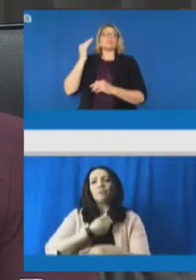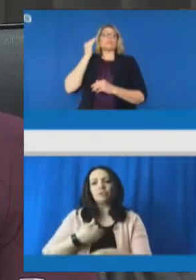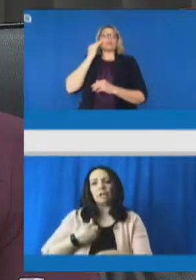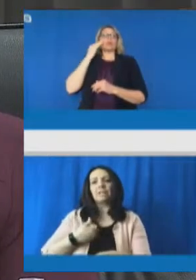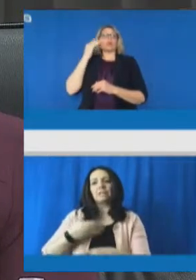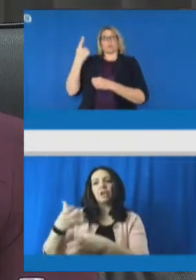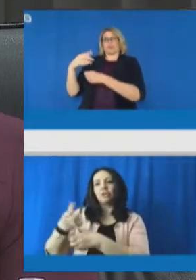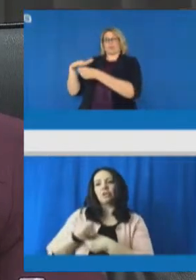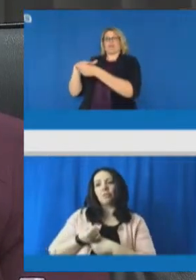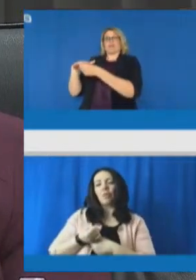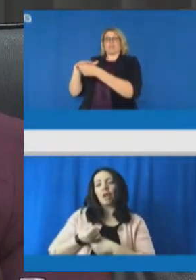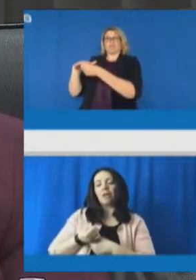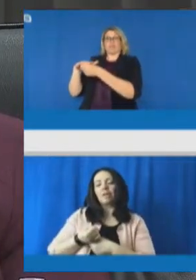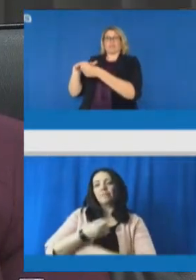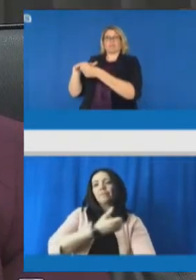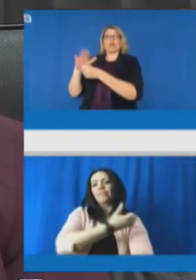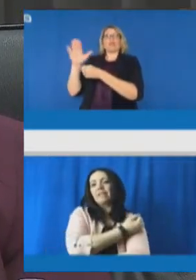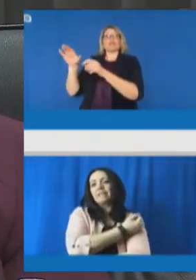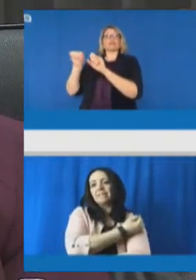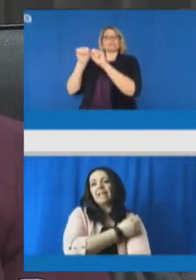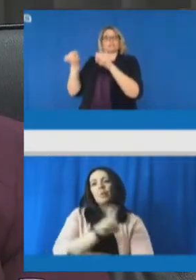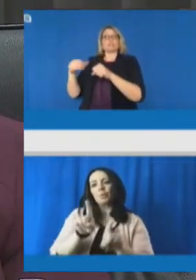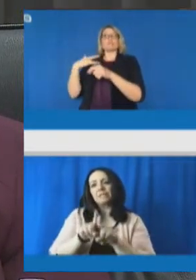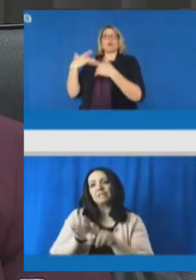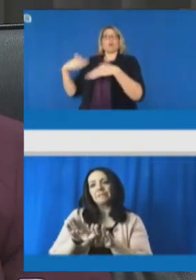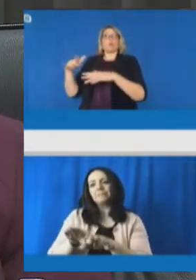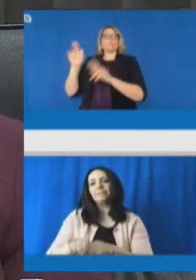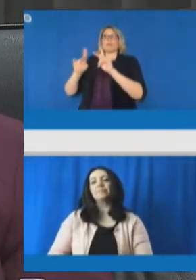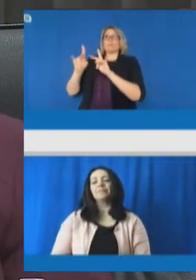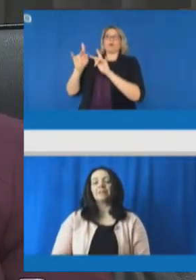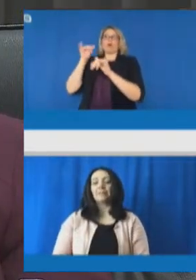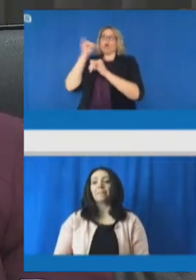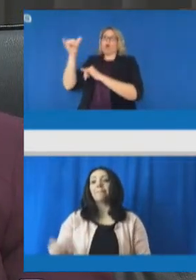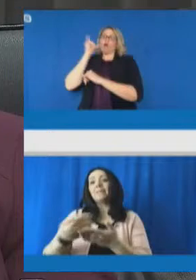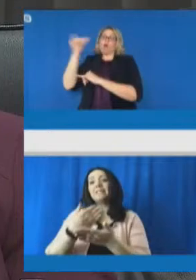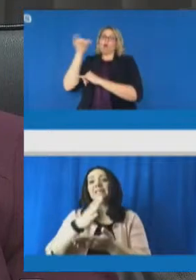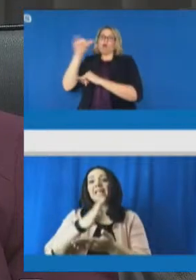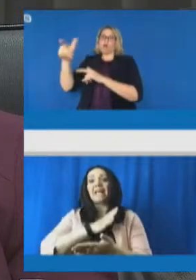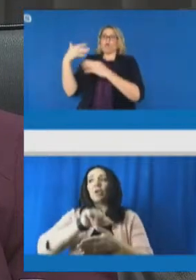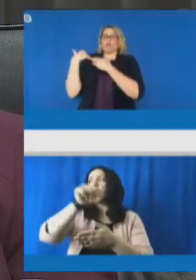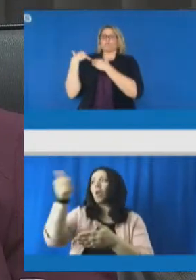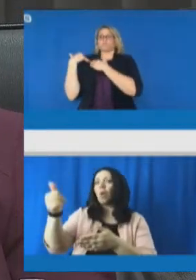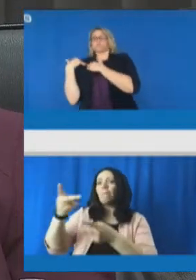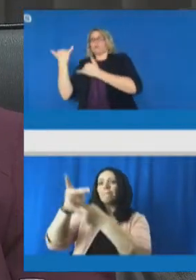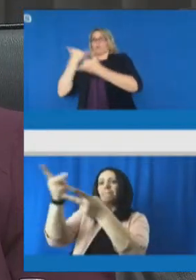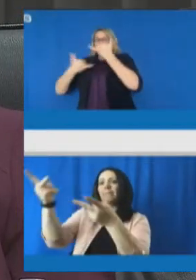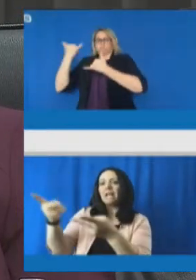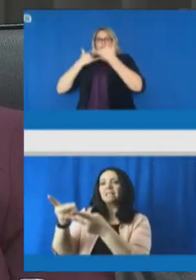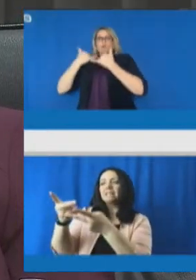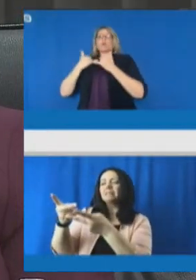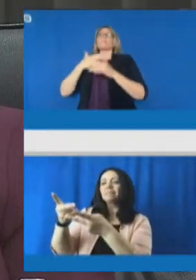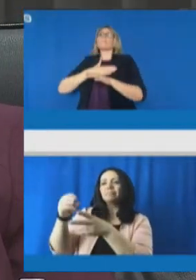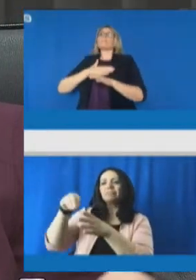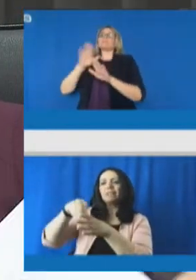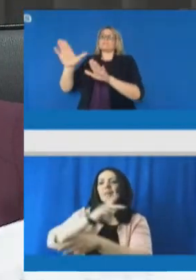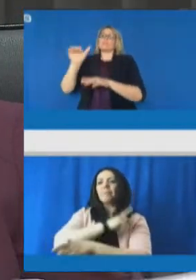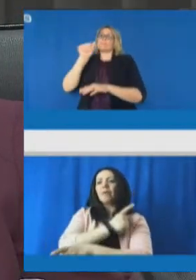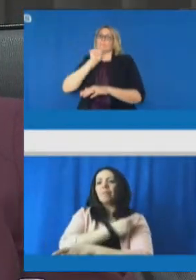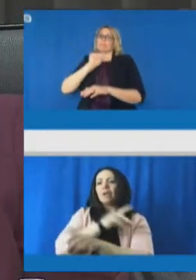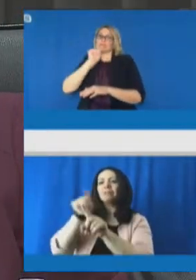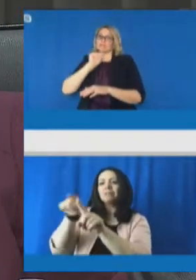we will give priority to people who regularly cross our borders, including rotational workers, to reduce importation of new cases into our